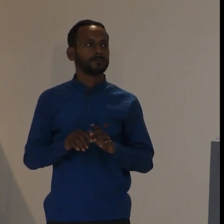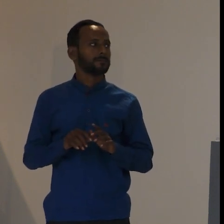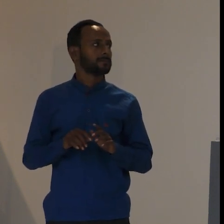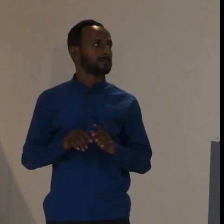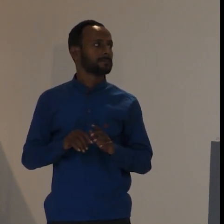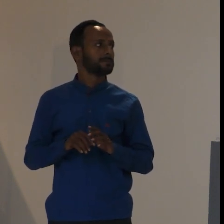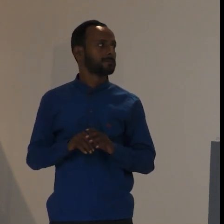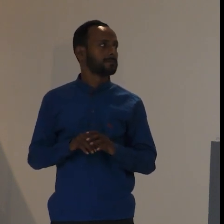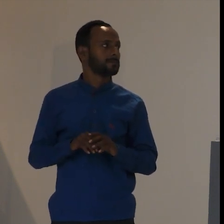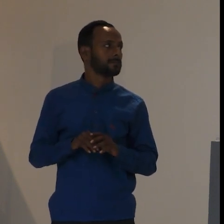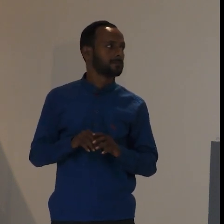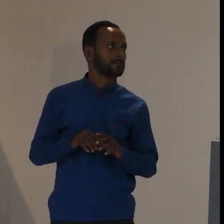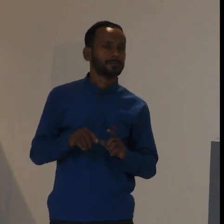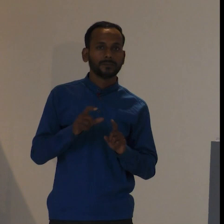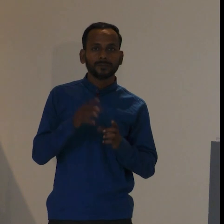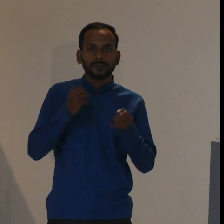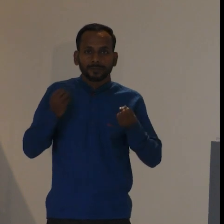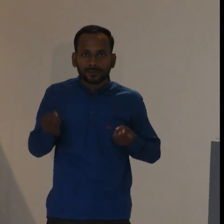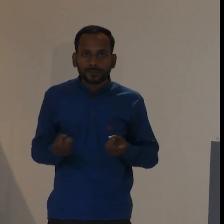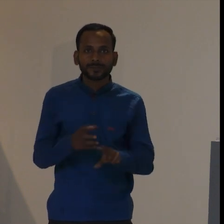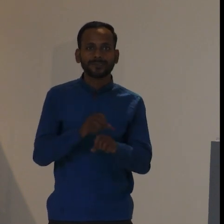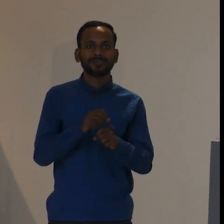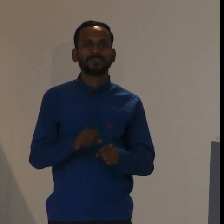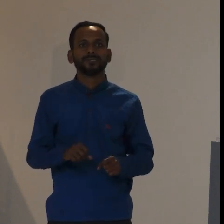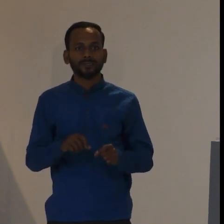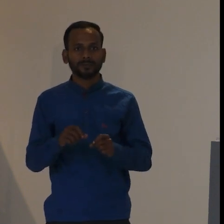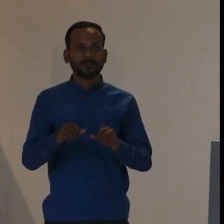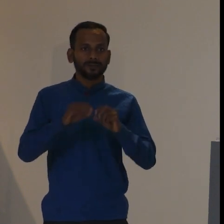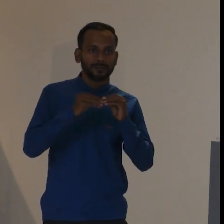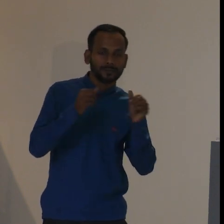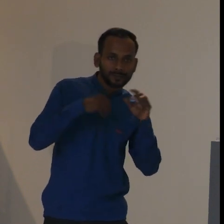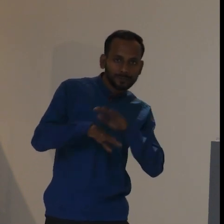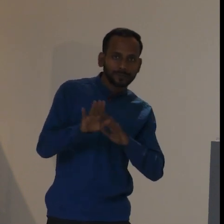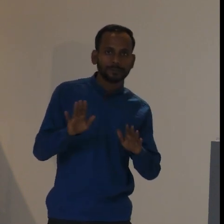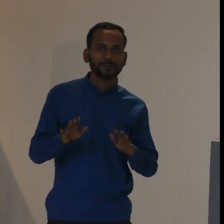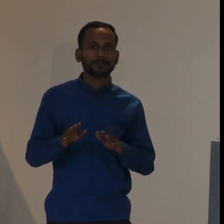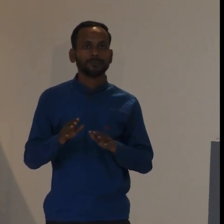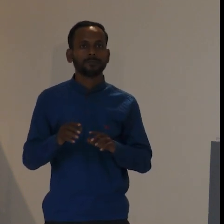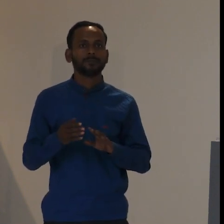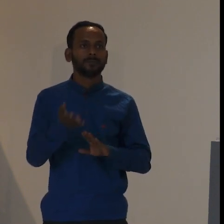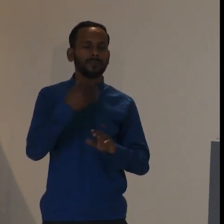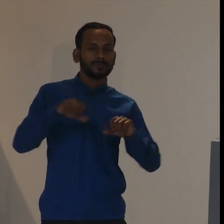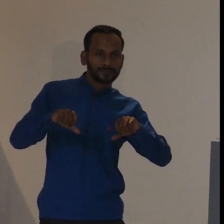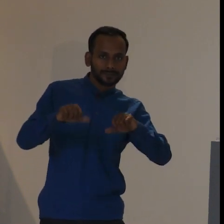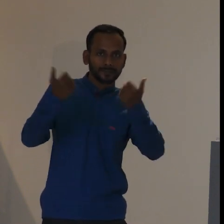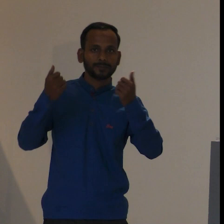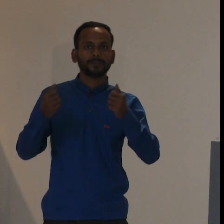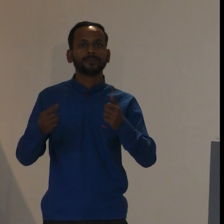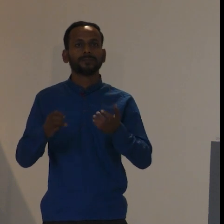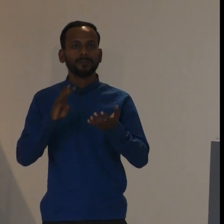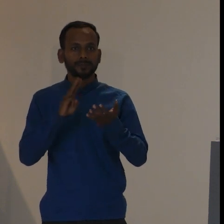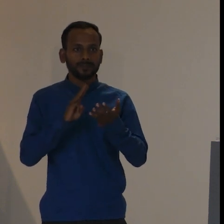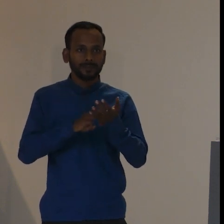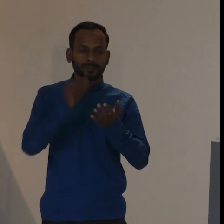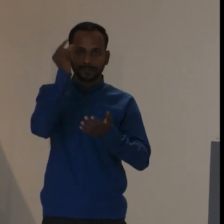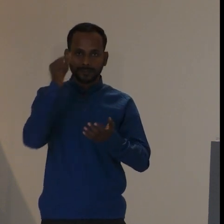Rose Govindarajulu, and then we started digging into her. We found out she was from the first batch of people who passed out from Madras Christian College